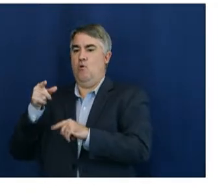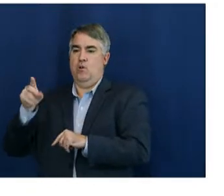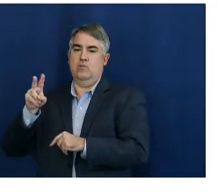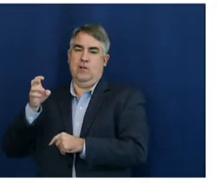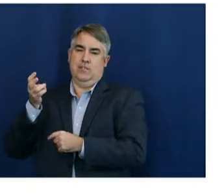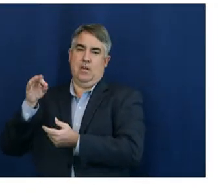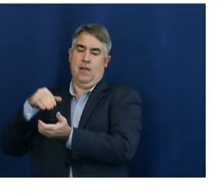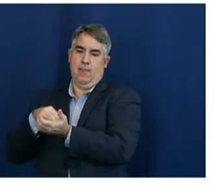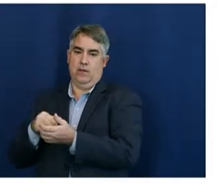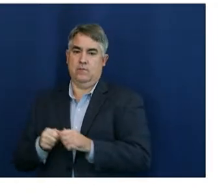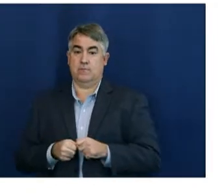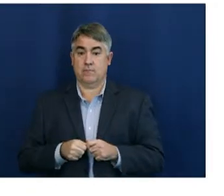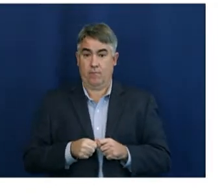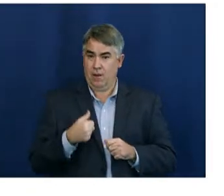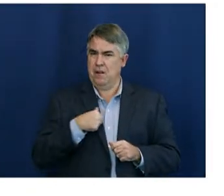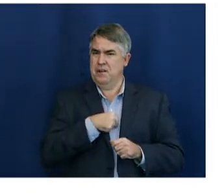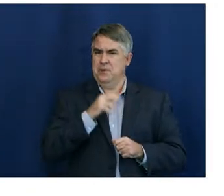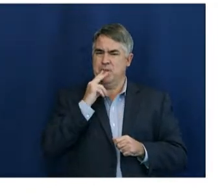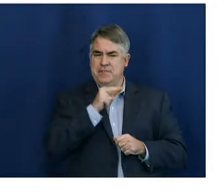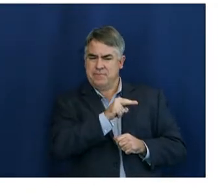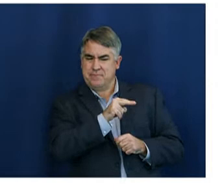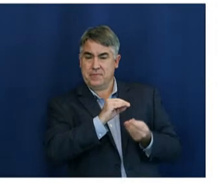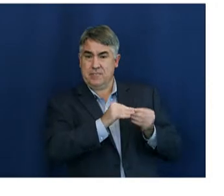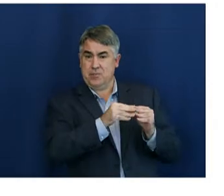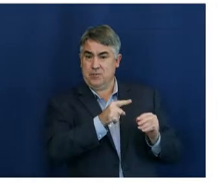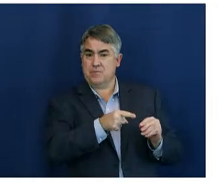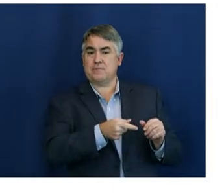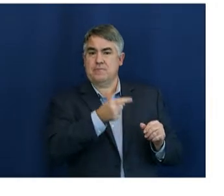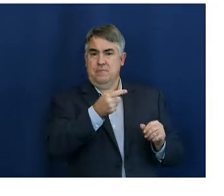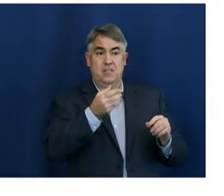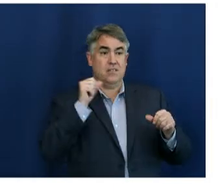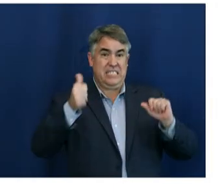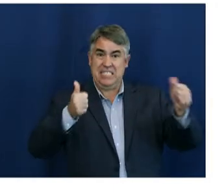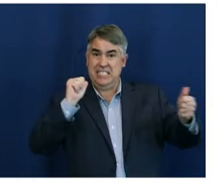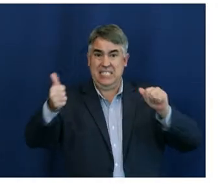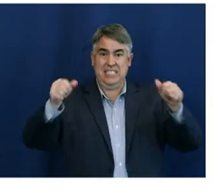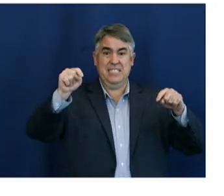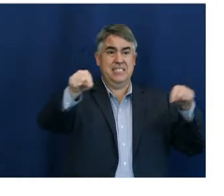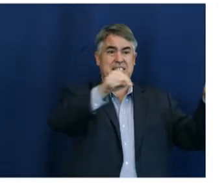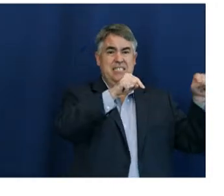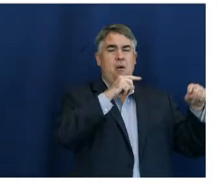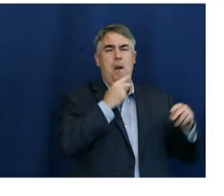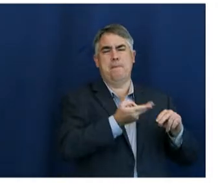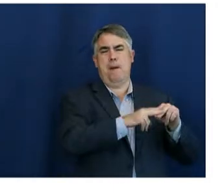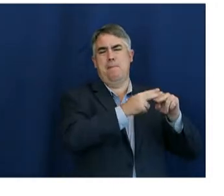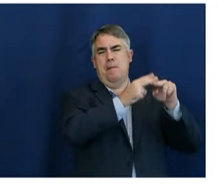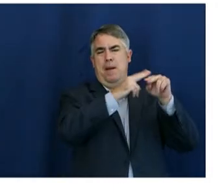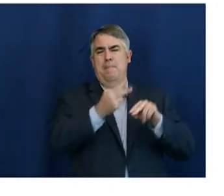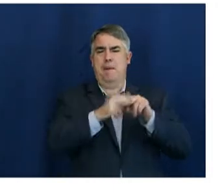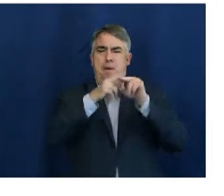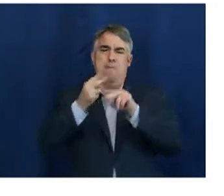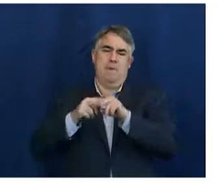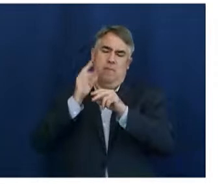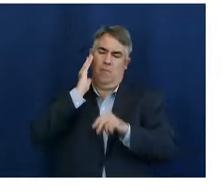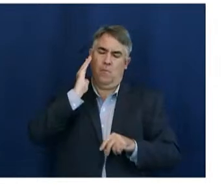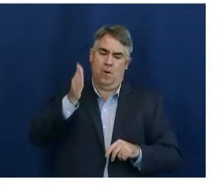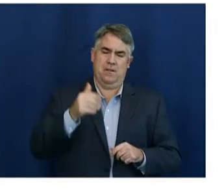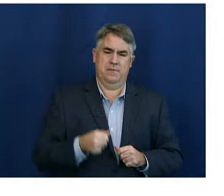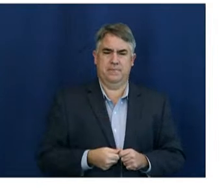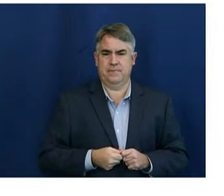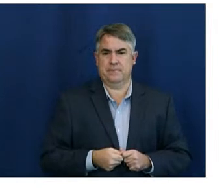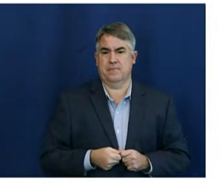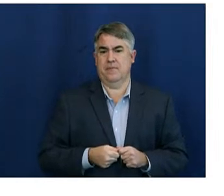numbers will move much quicker as we head into February, but solid progress so far. In terms of cases, today we're